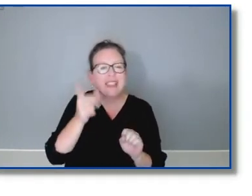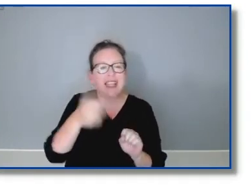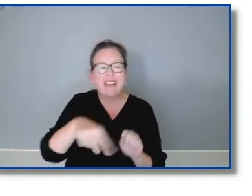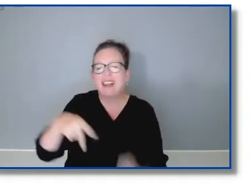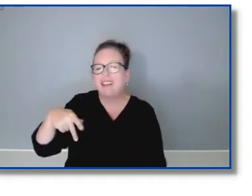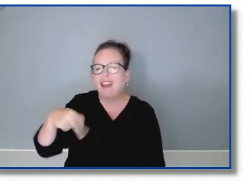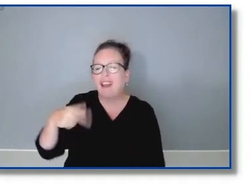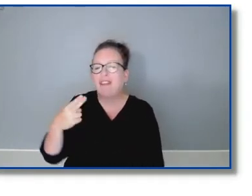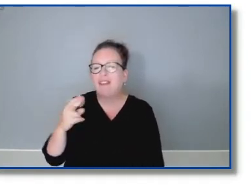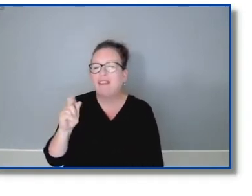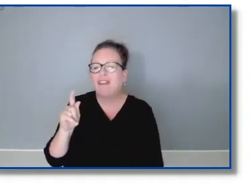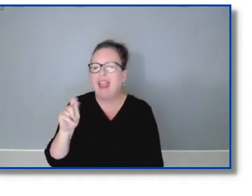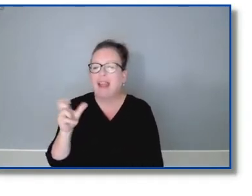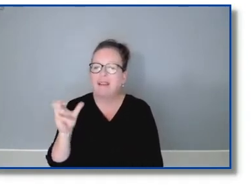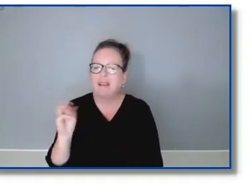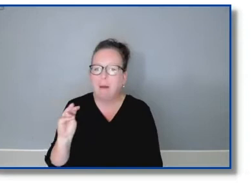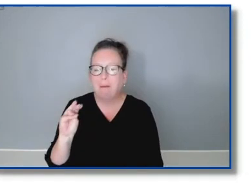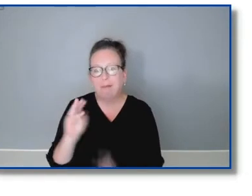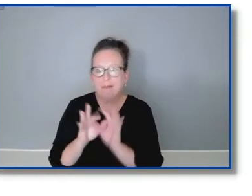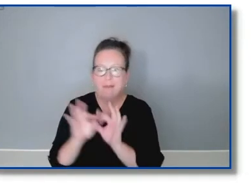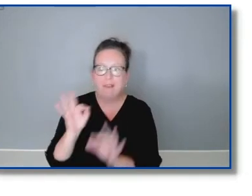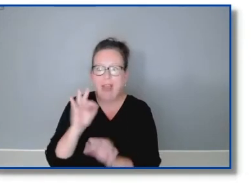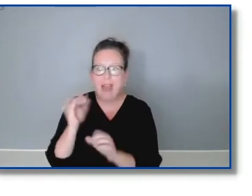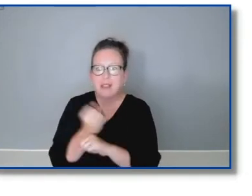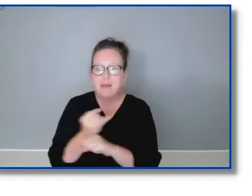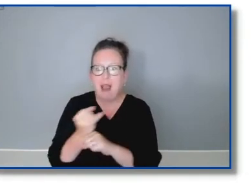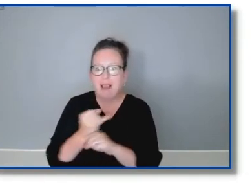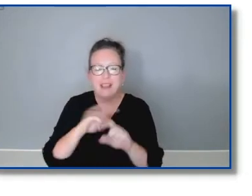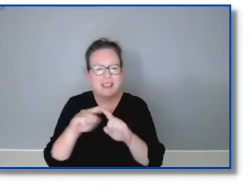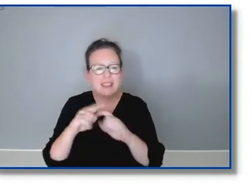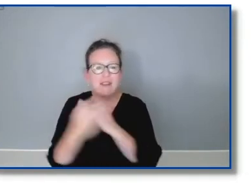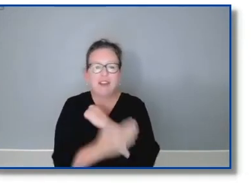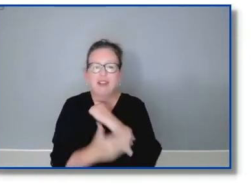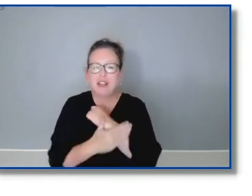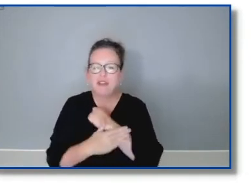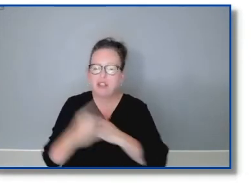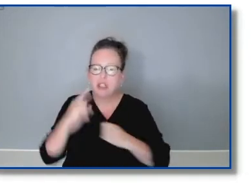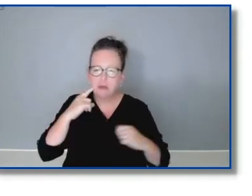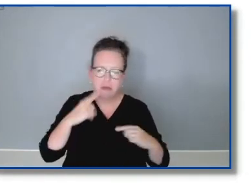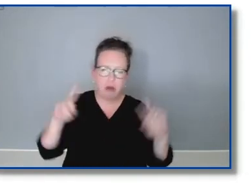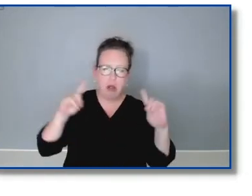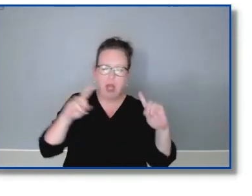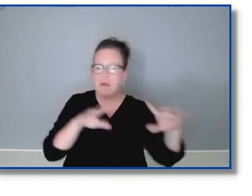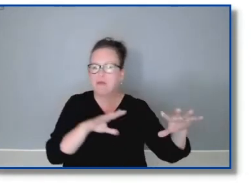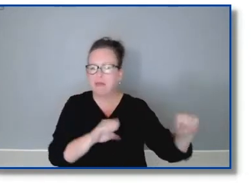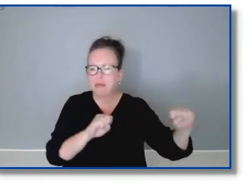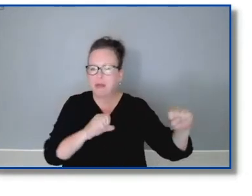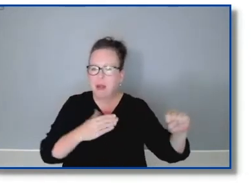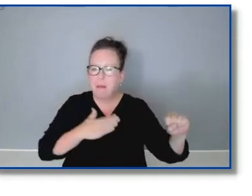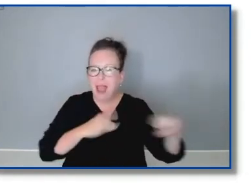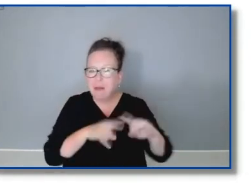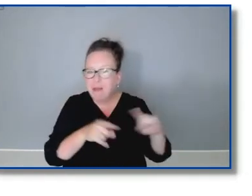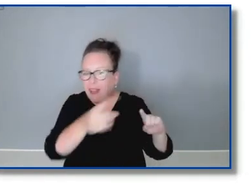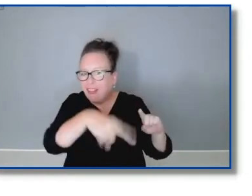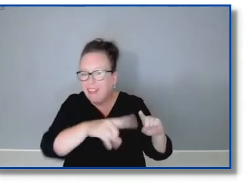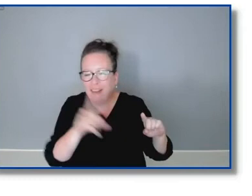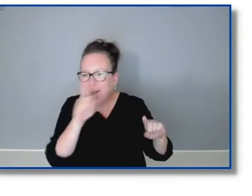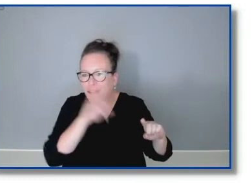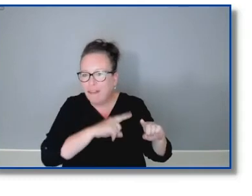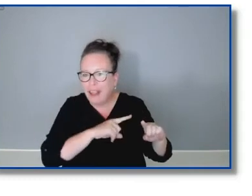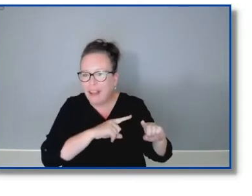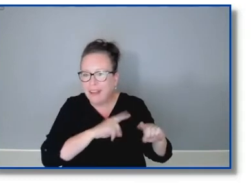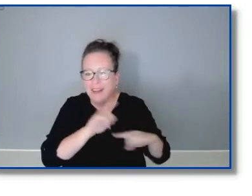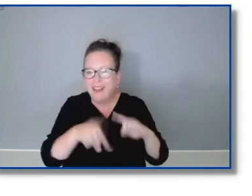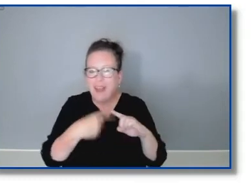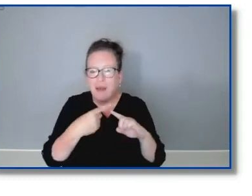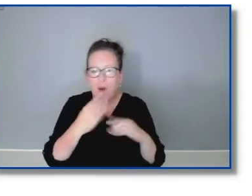so different countries claimed to be the sovereigns of these territories, although none of these territories exist. They were all invented, but there were